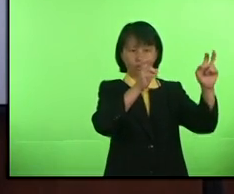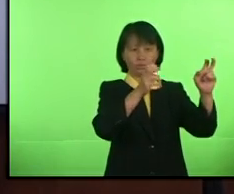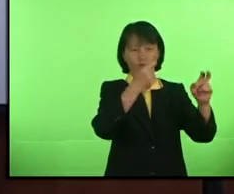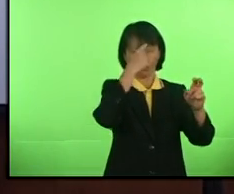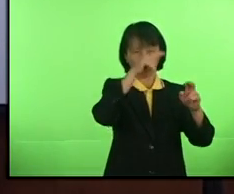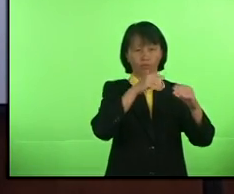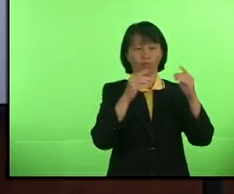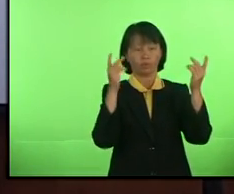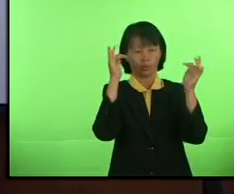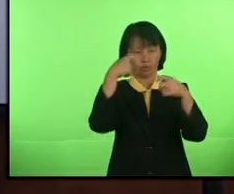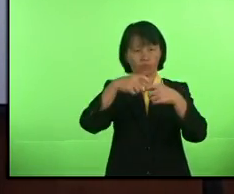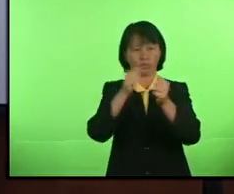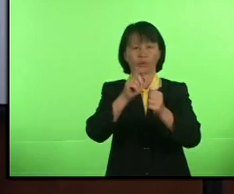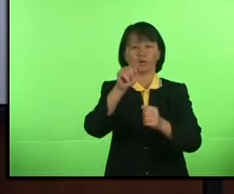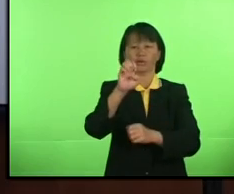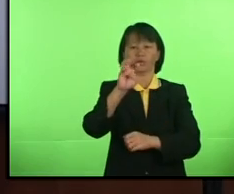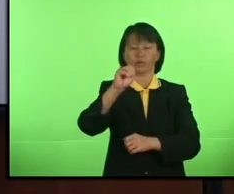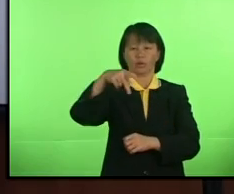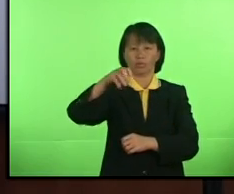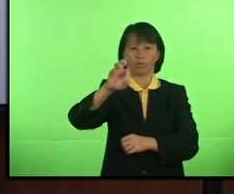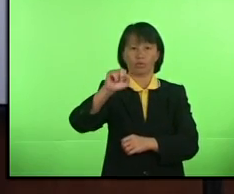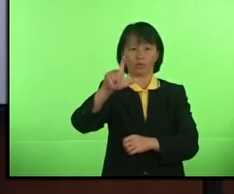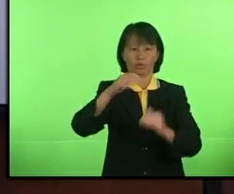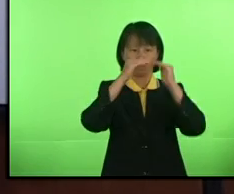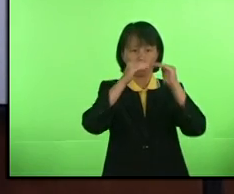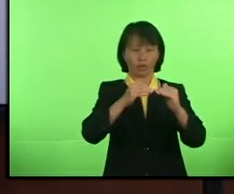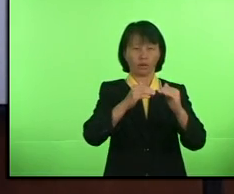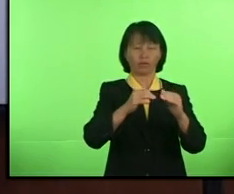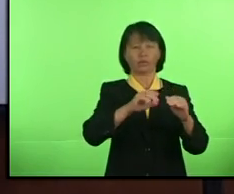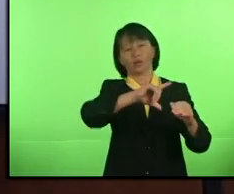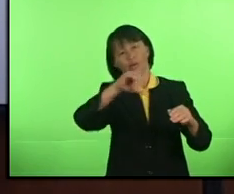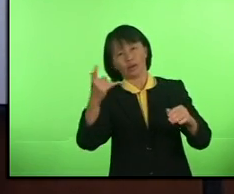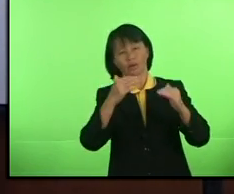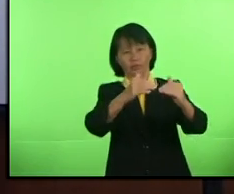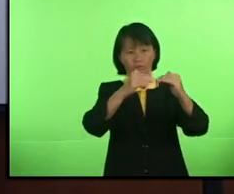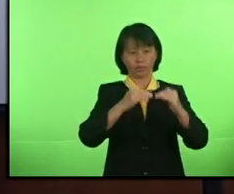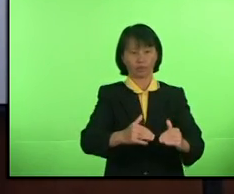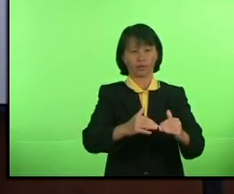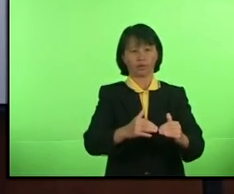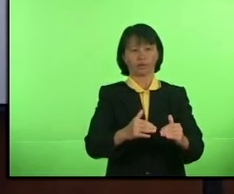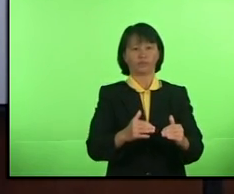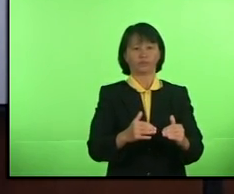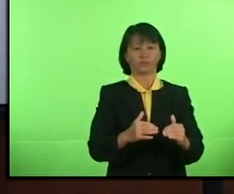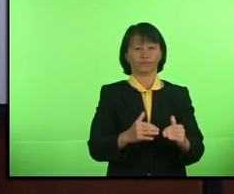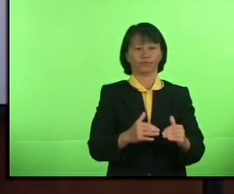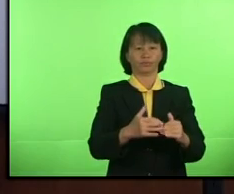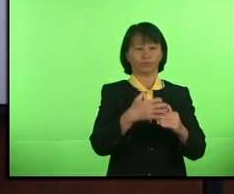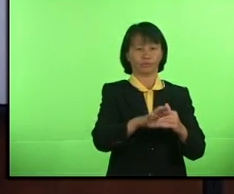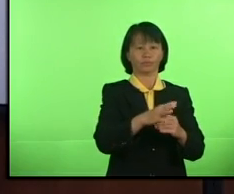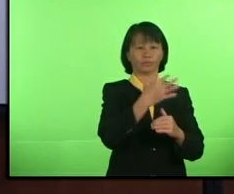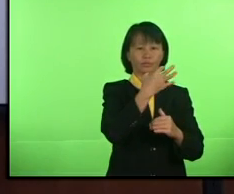temporal sequential. The next topic will be, if it wasn't until